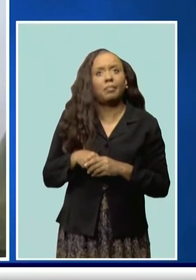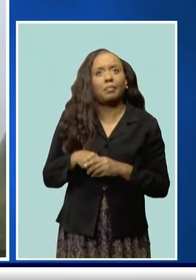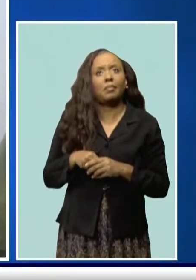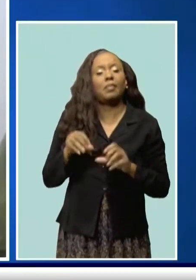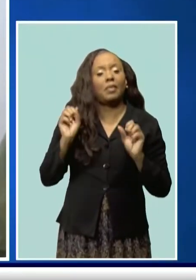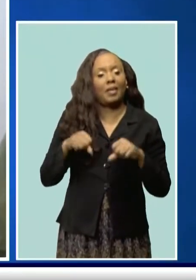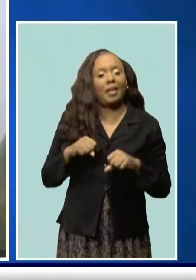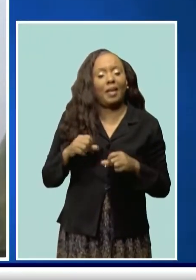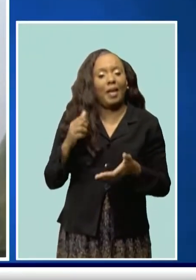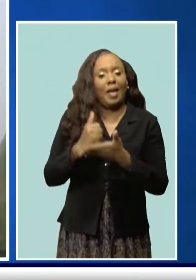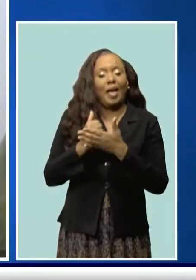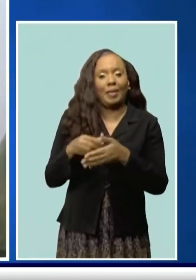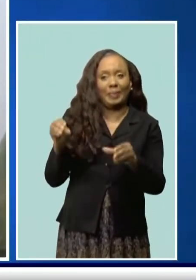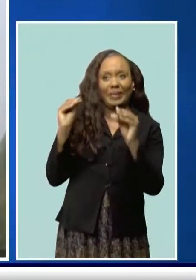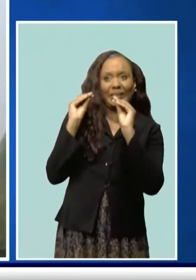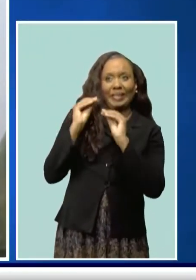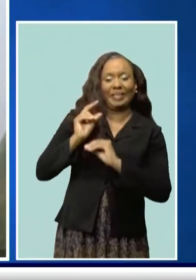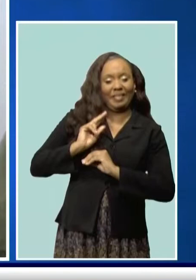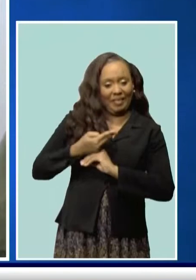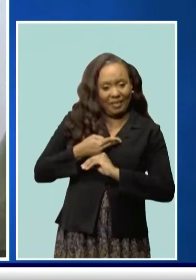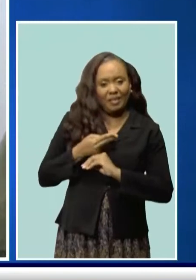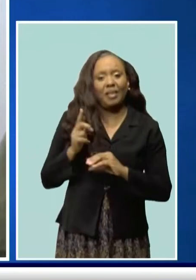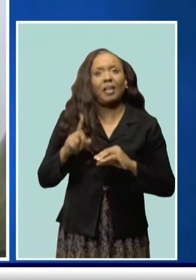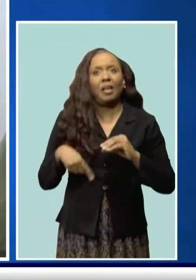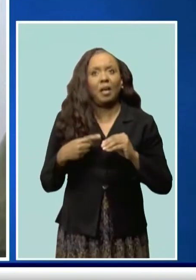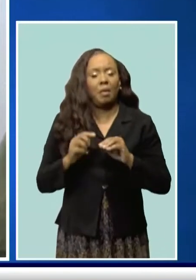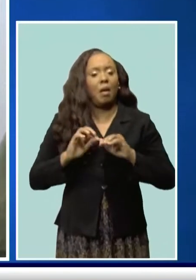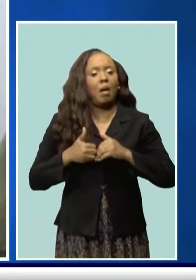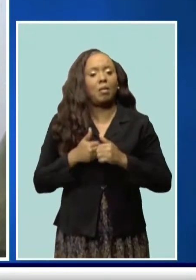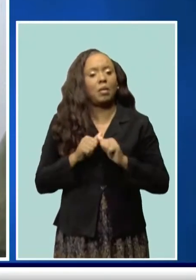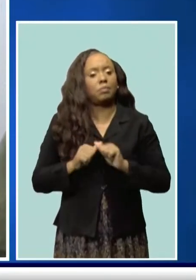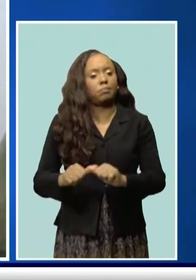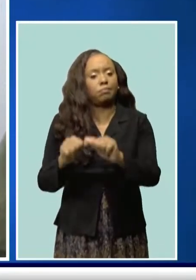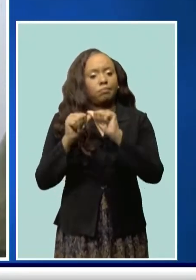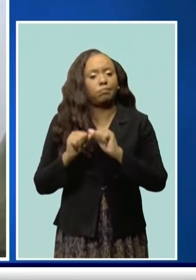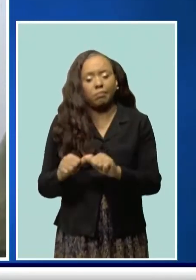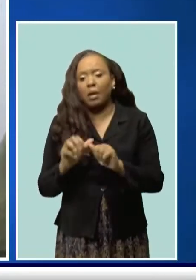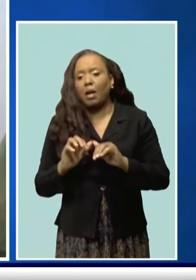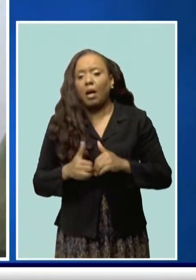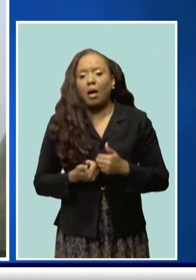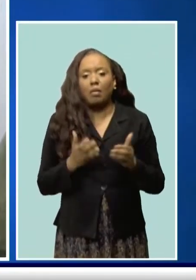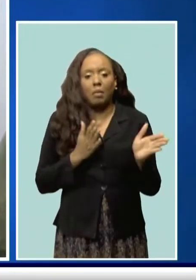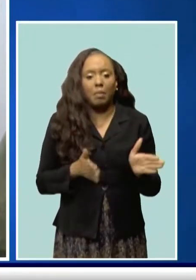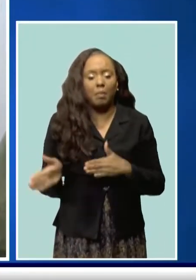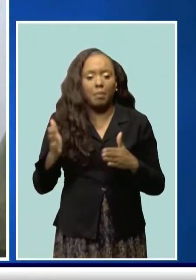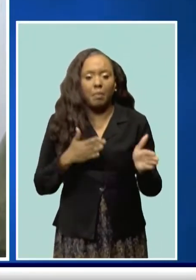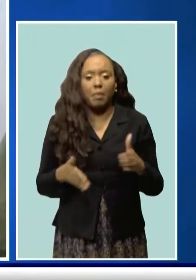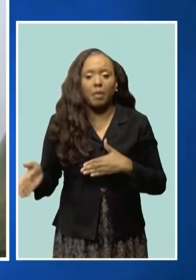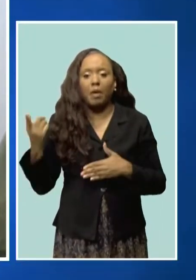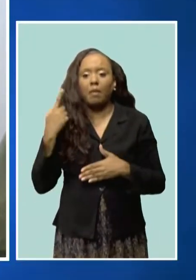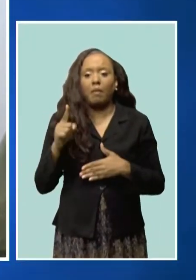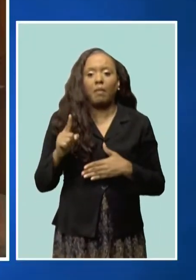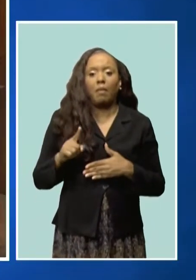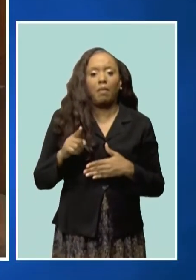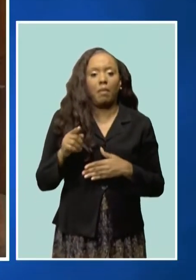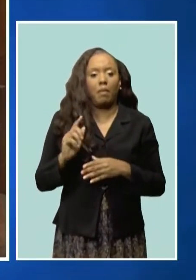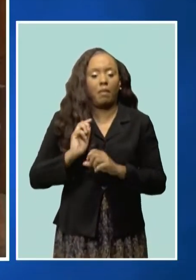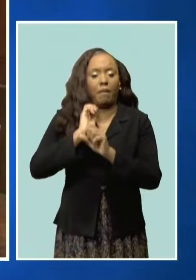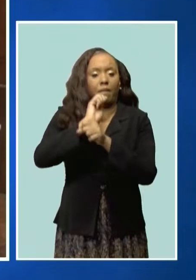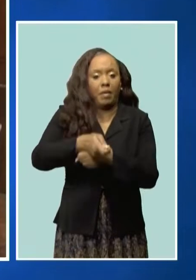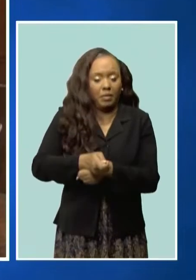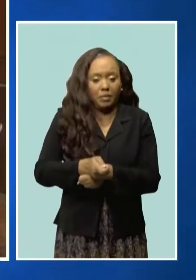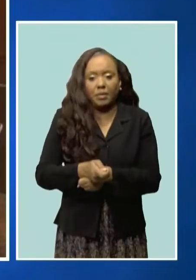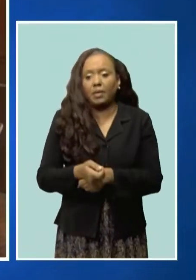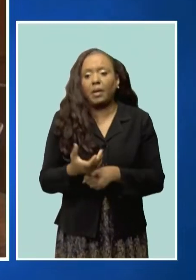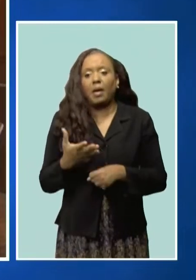and yourselves a bit more on sustaining industry, how to prepare for a catch, how to store the catch. The participants,